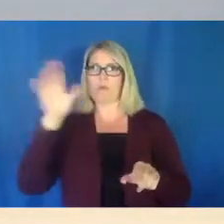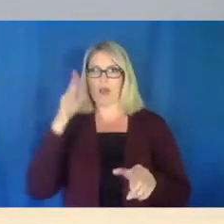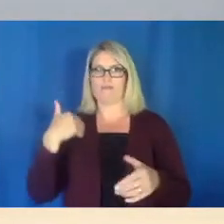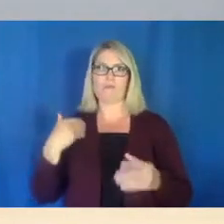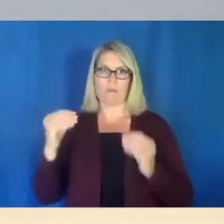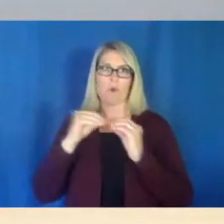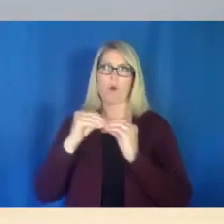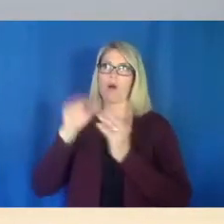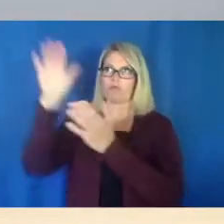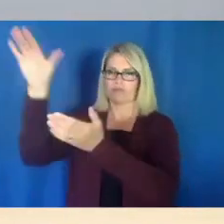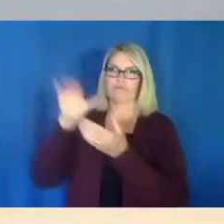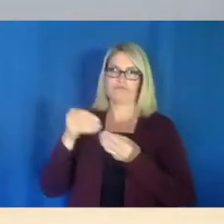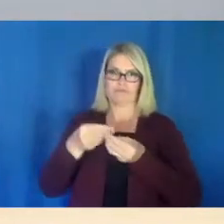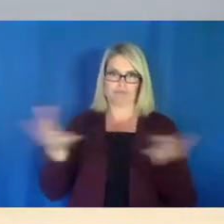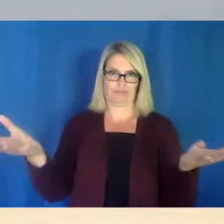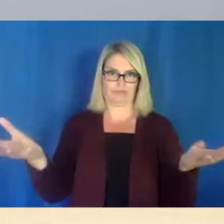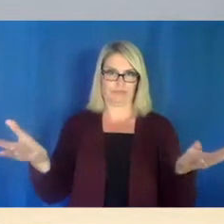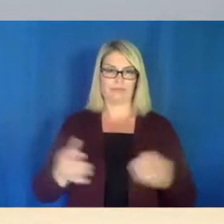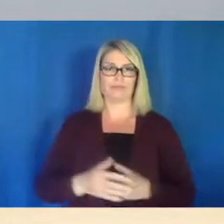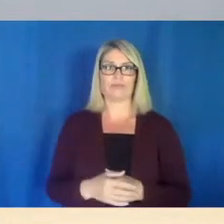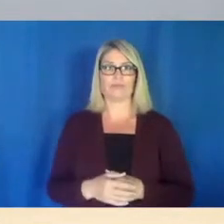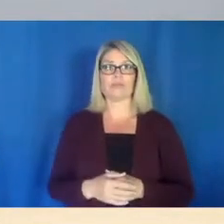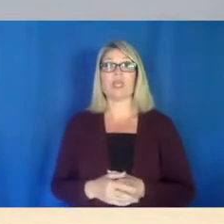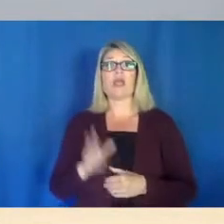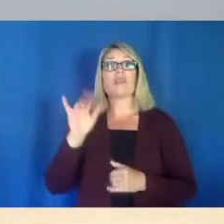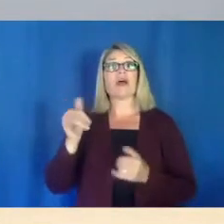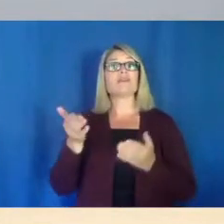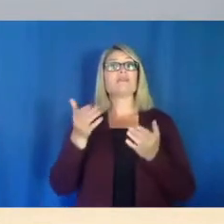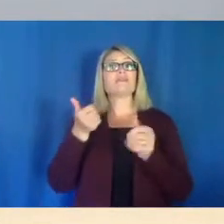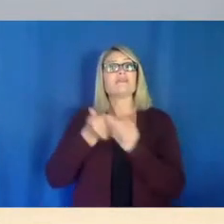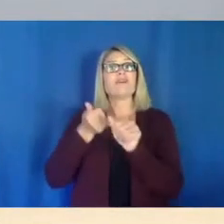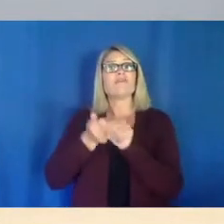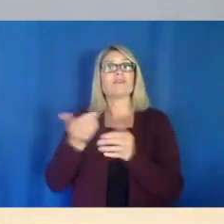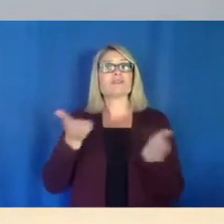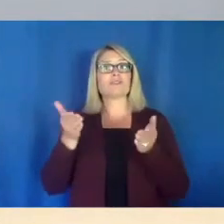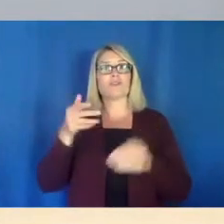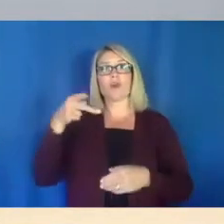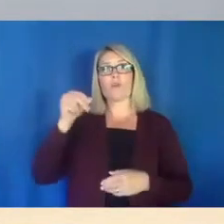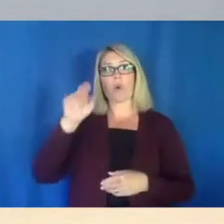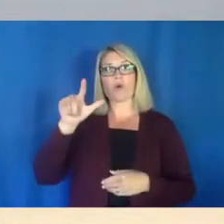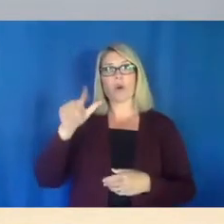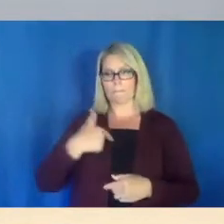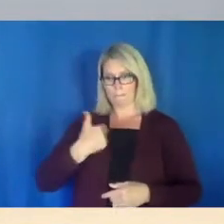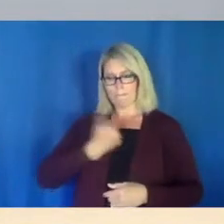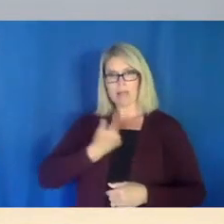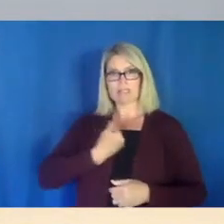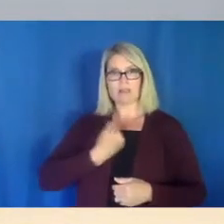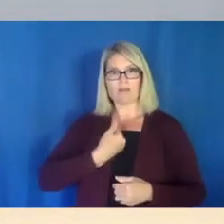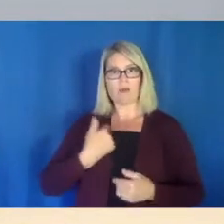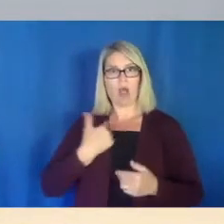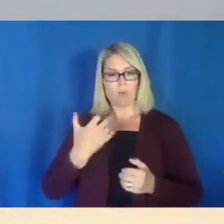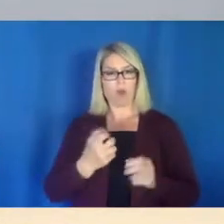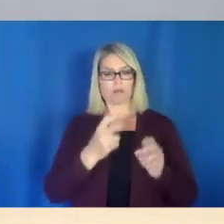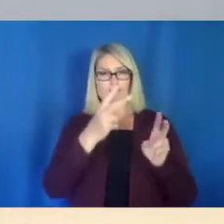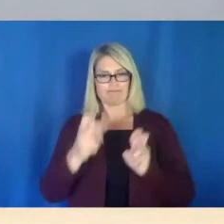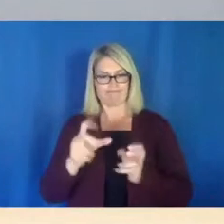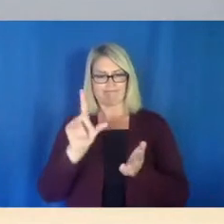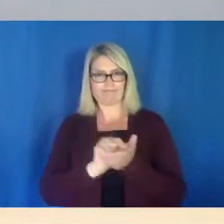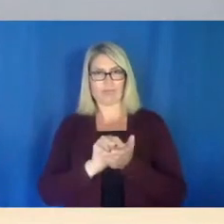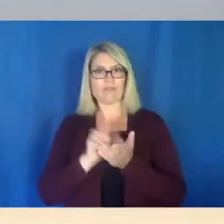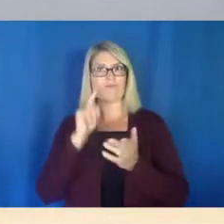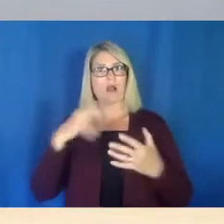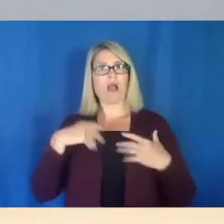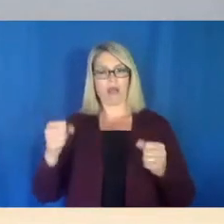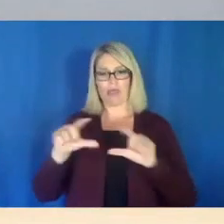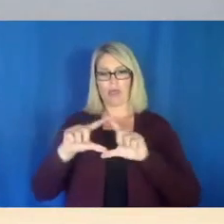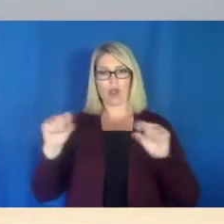The COVID-19 vaccine records self-service portal is accessible to individuals immunized in PEI who provided a health card at the